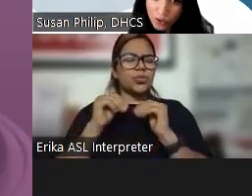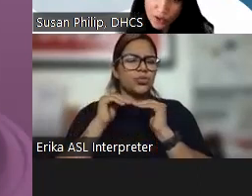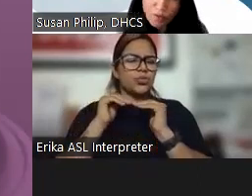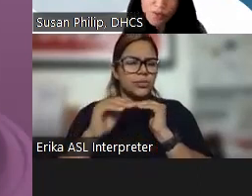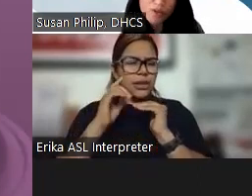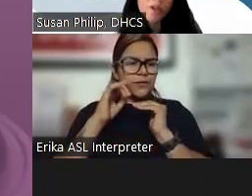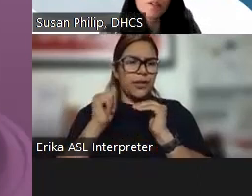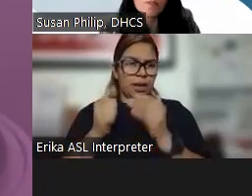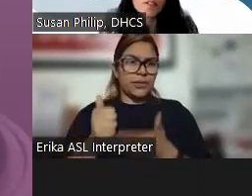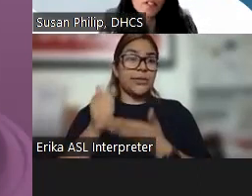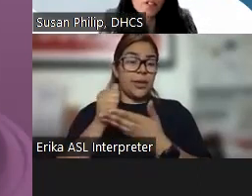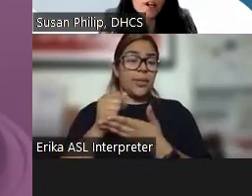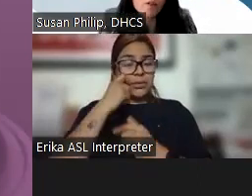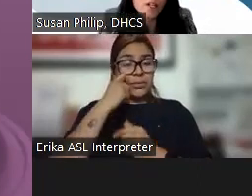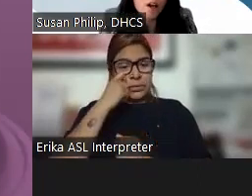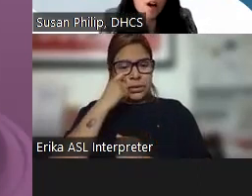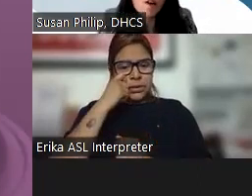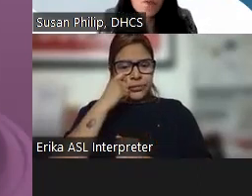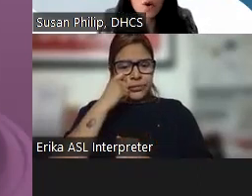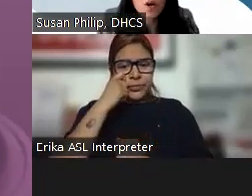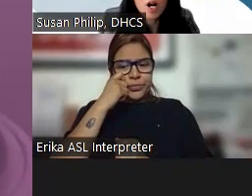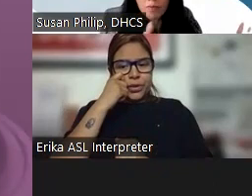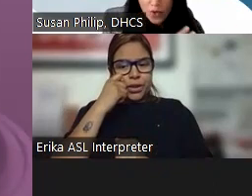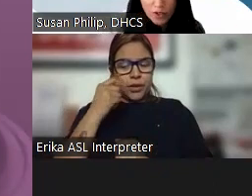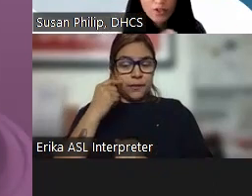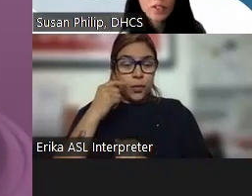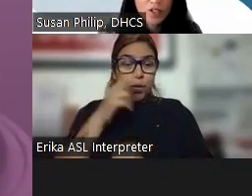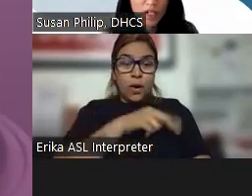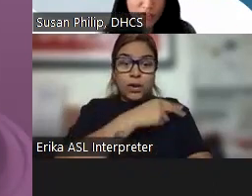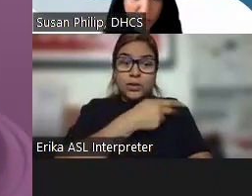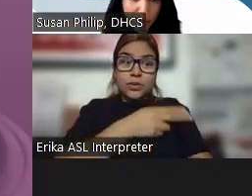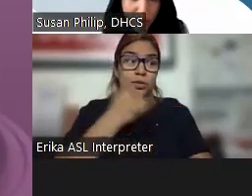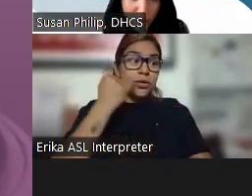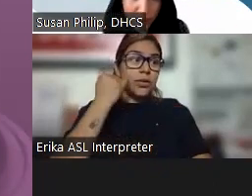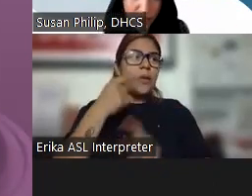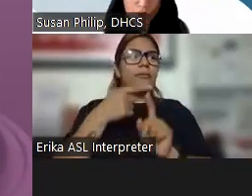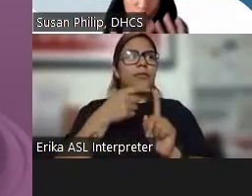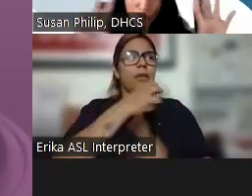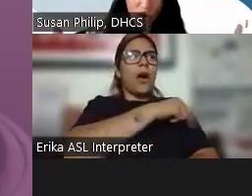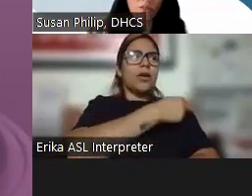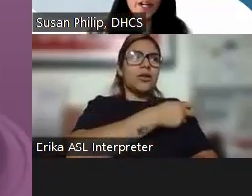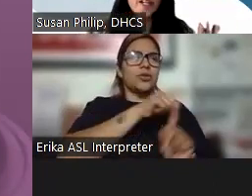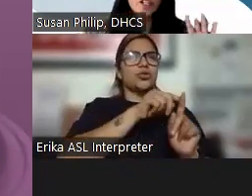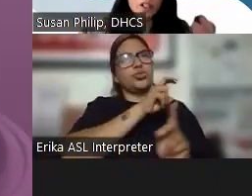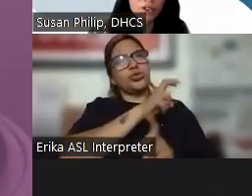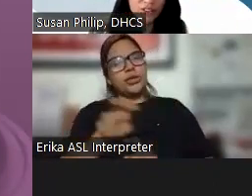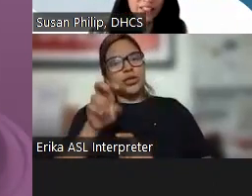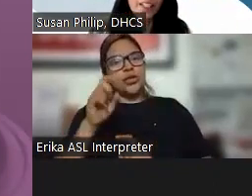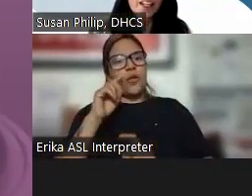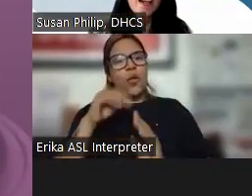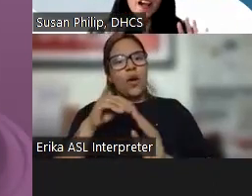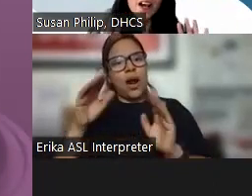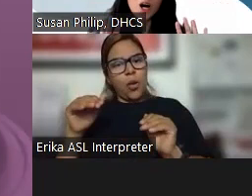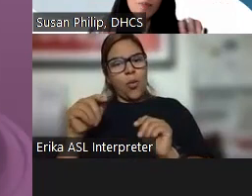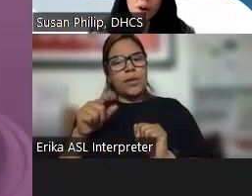and short-term post-hospitalization housing for folks transitioning from inpatient settings. So those are already